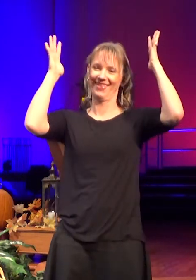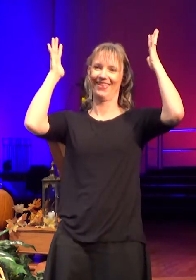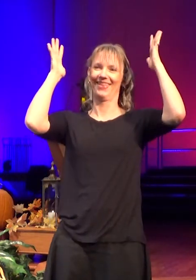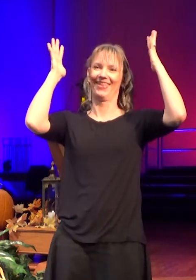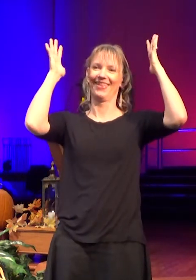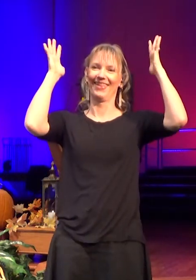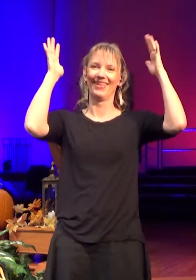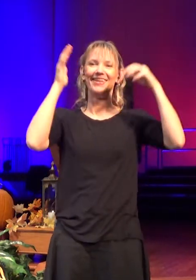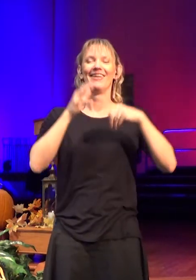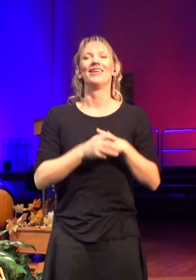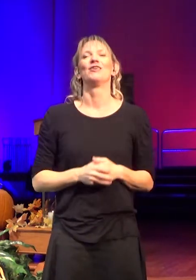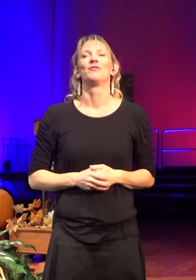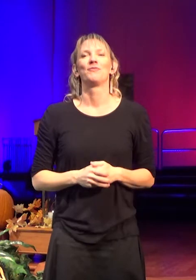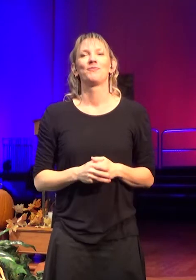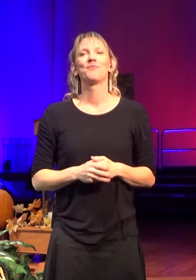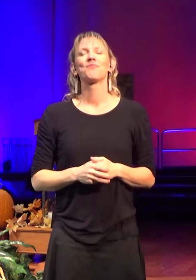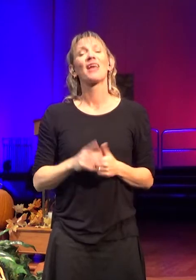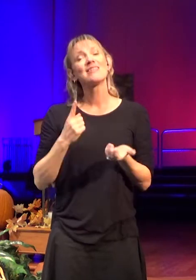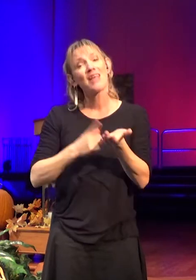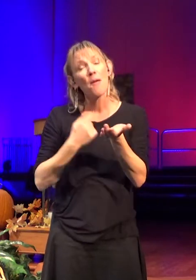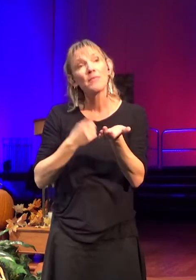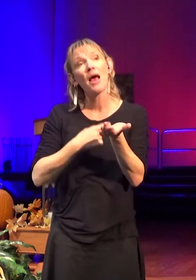Yeah.